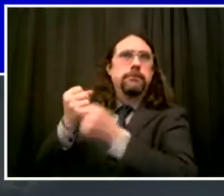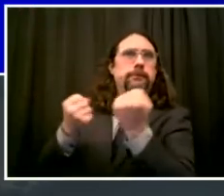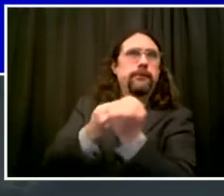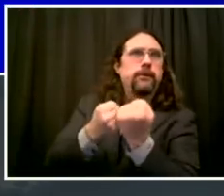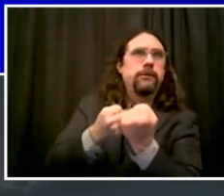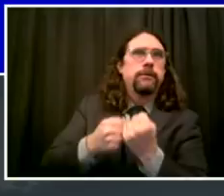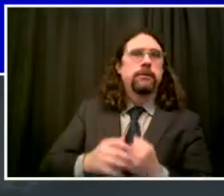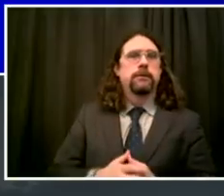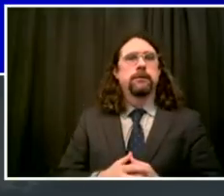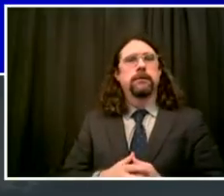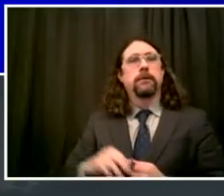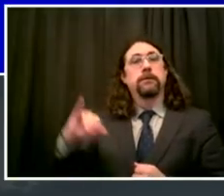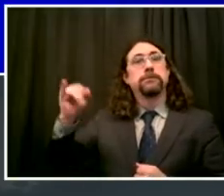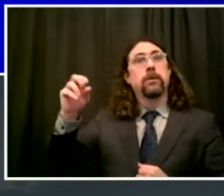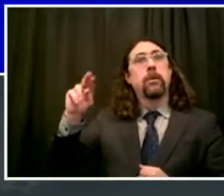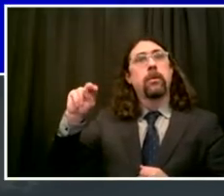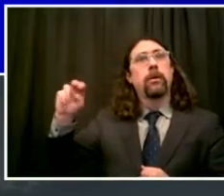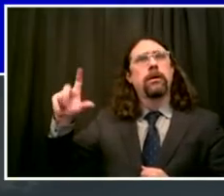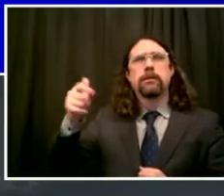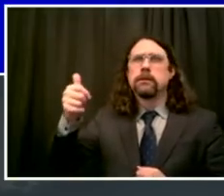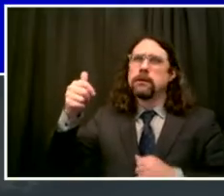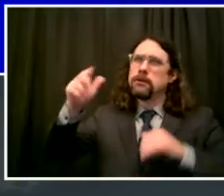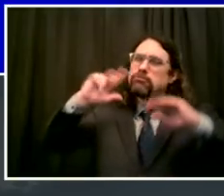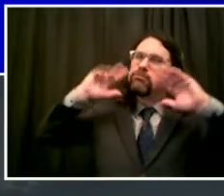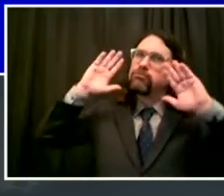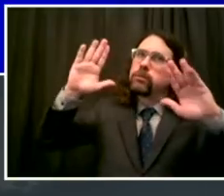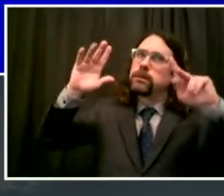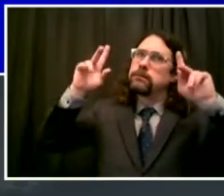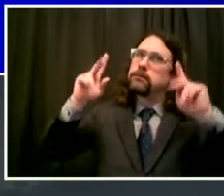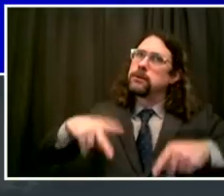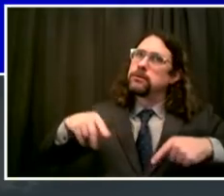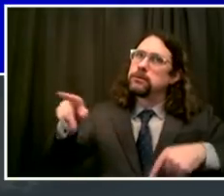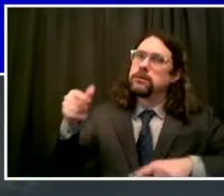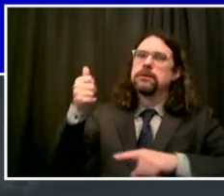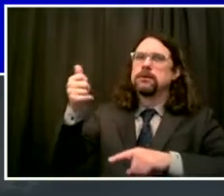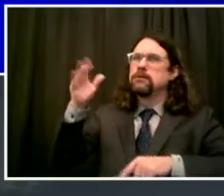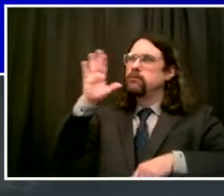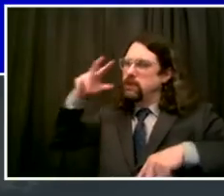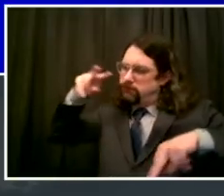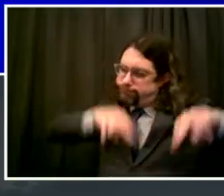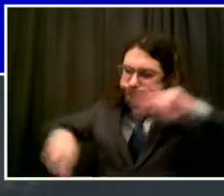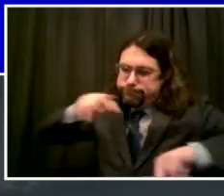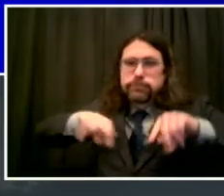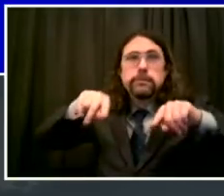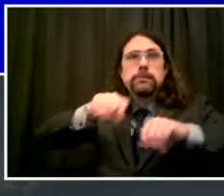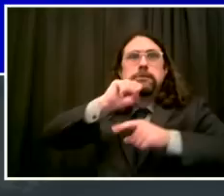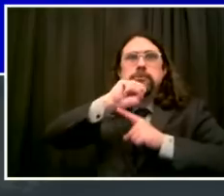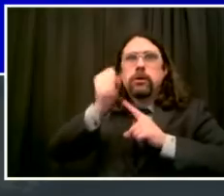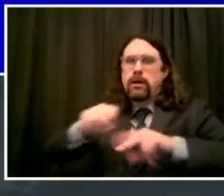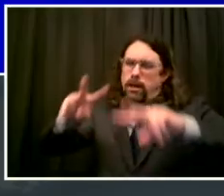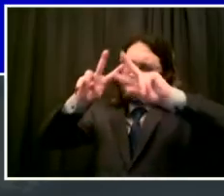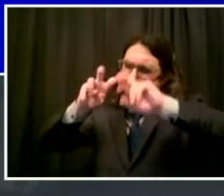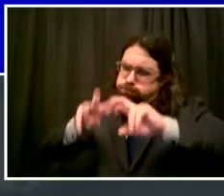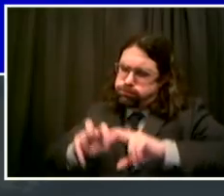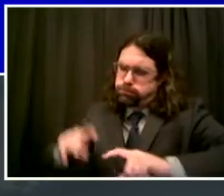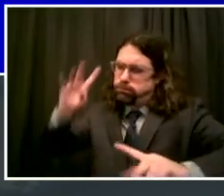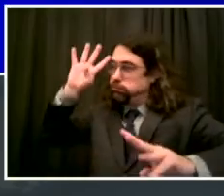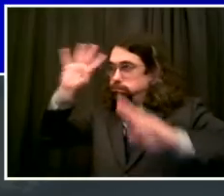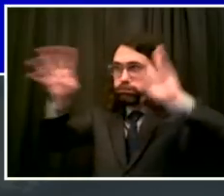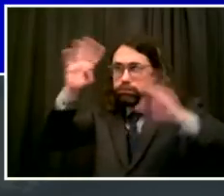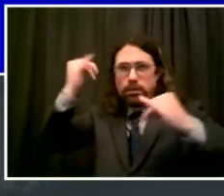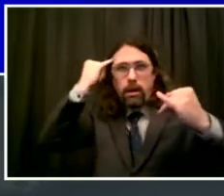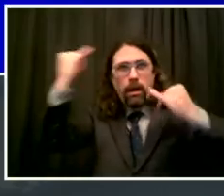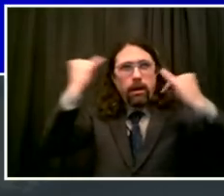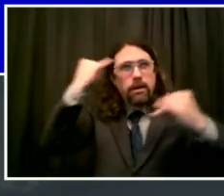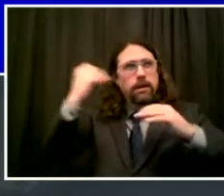ask him to look at the situation from scratch and figure out how SBS, in its own work, but also as a leader for the small business community in